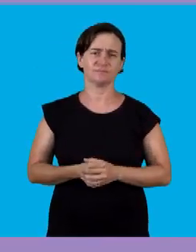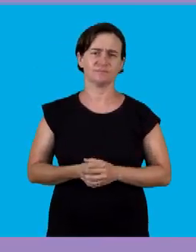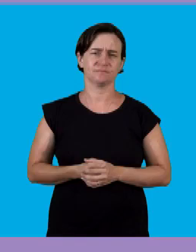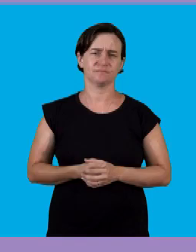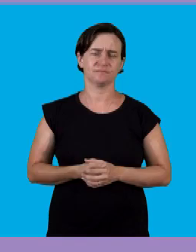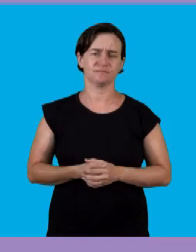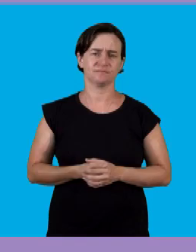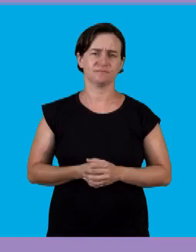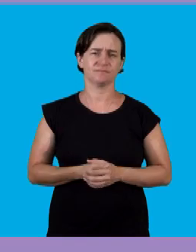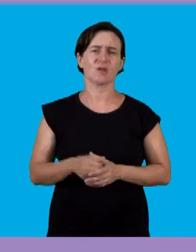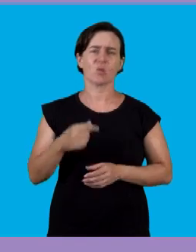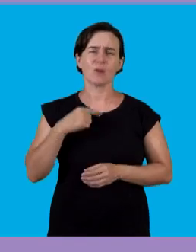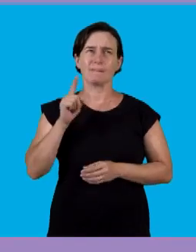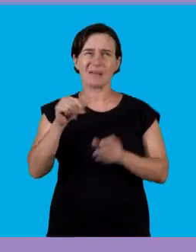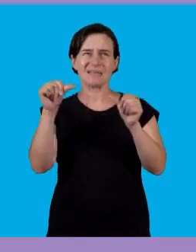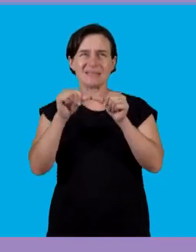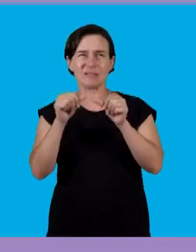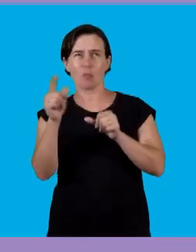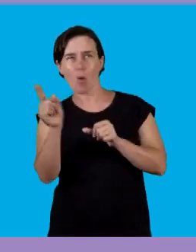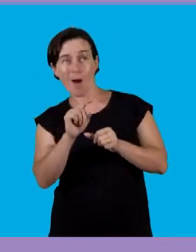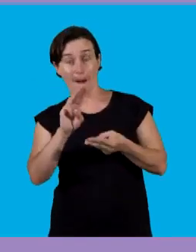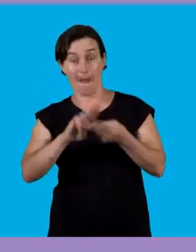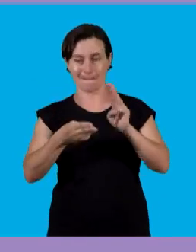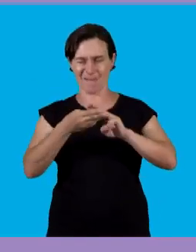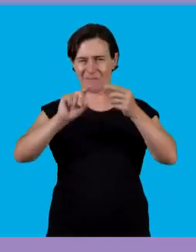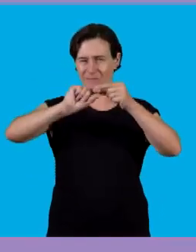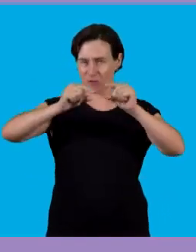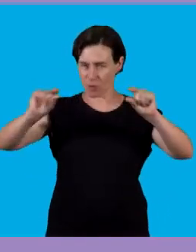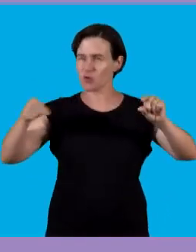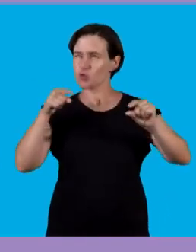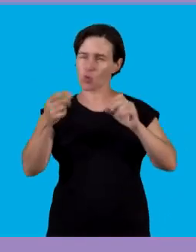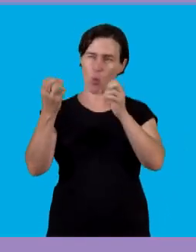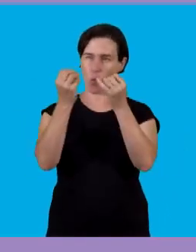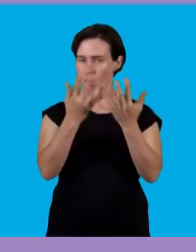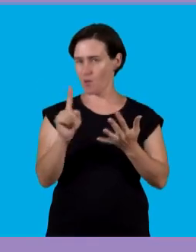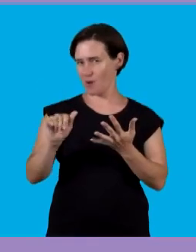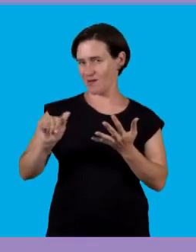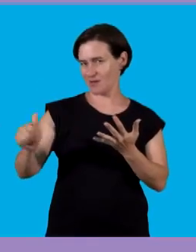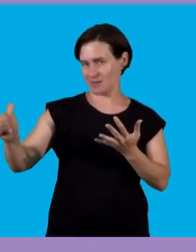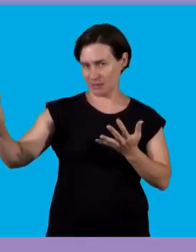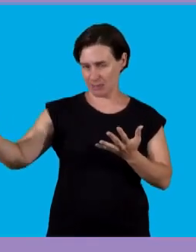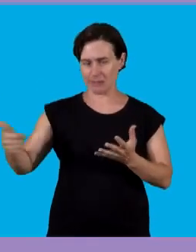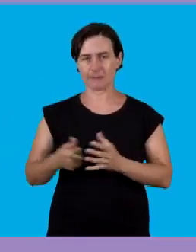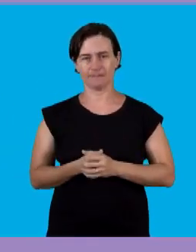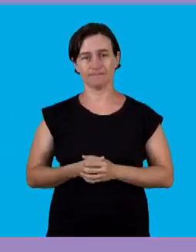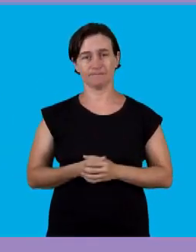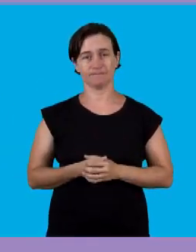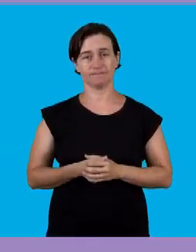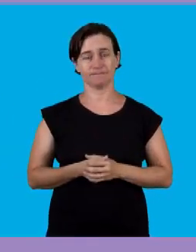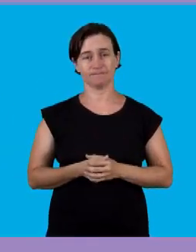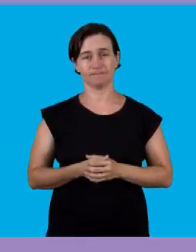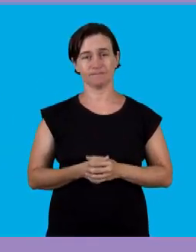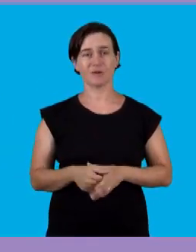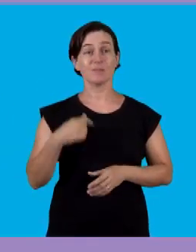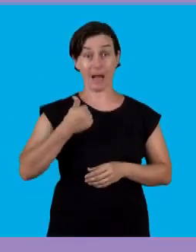we need to find the equation or the algebraic rule to these numbers. Fortunately